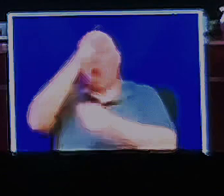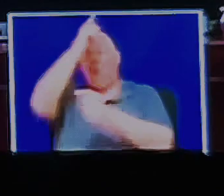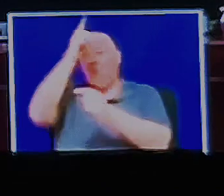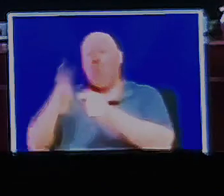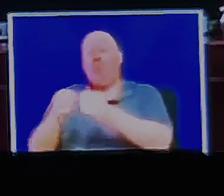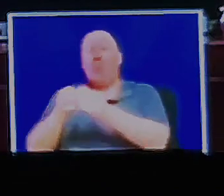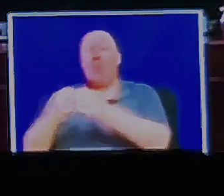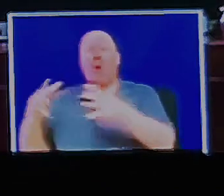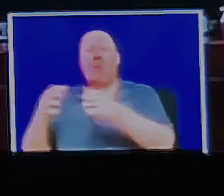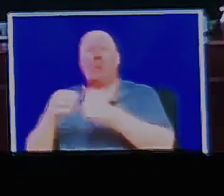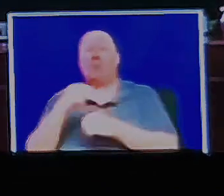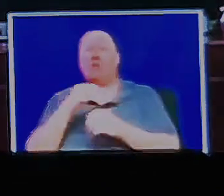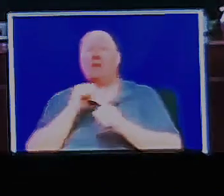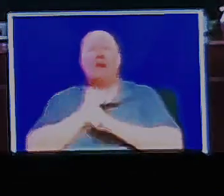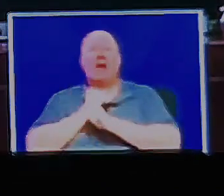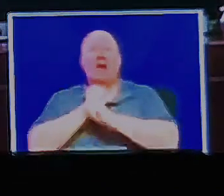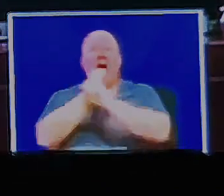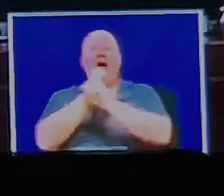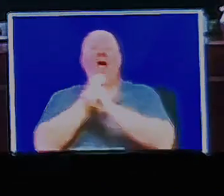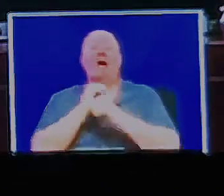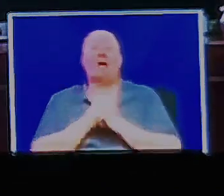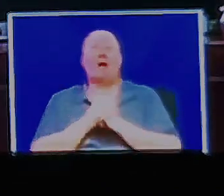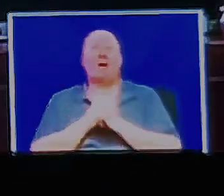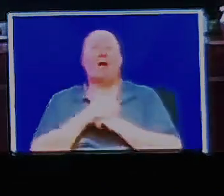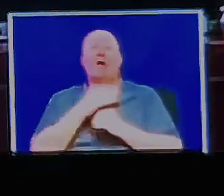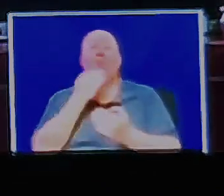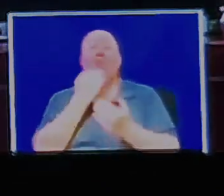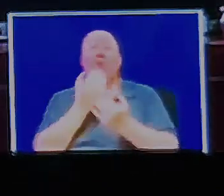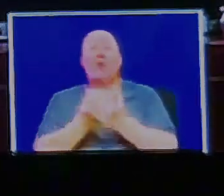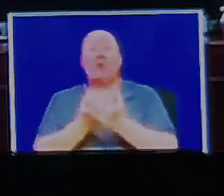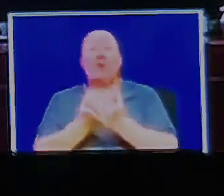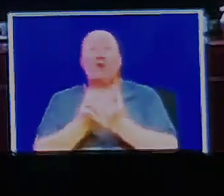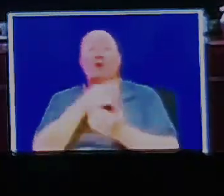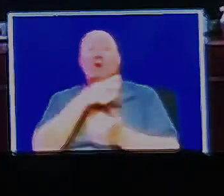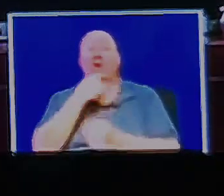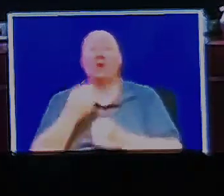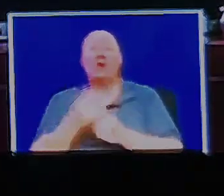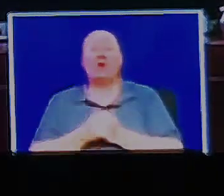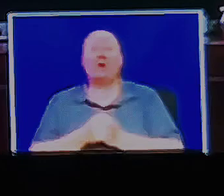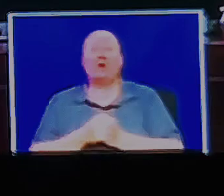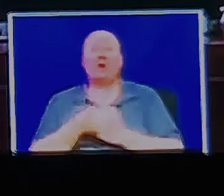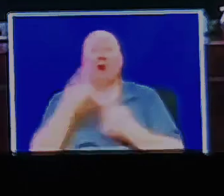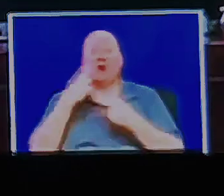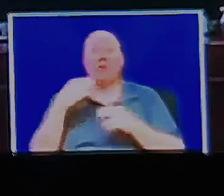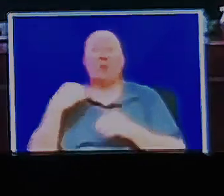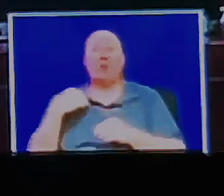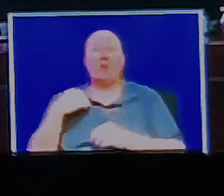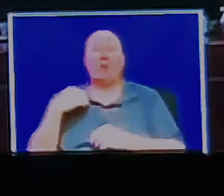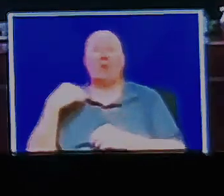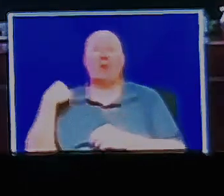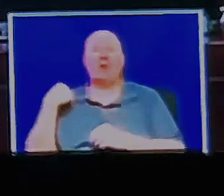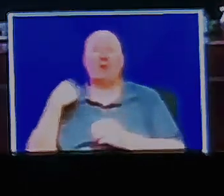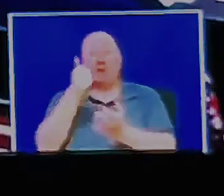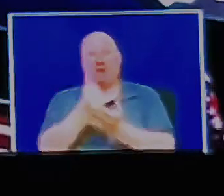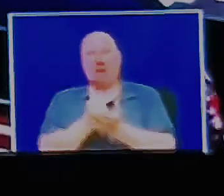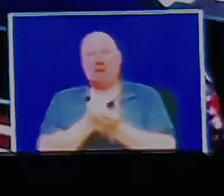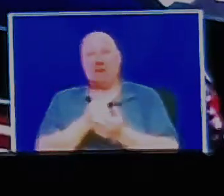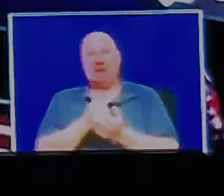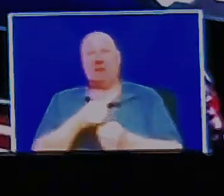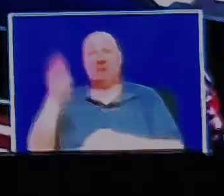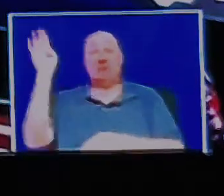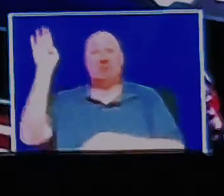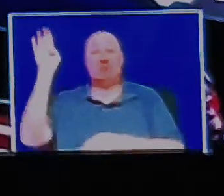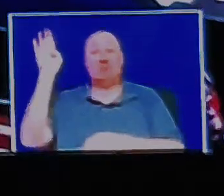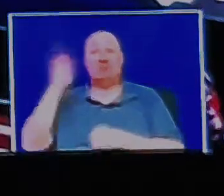was denied, has been proven to be real. Honourable Minister, thank you. Please take your seat. There's a point of